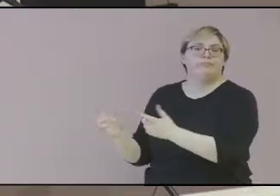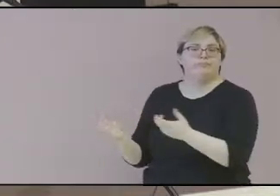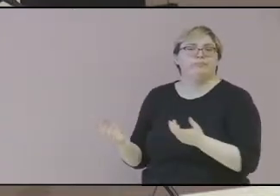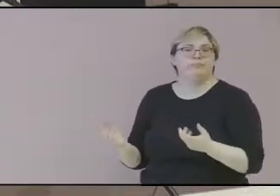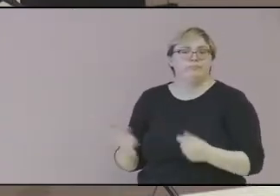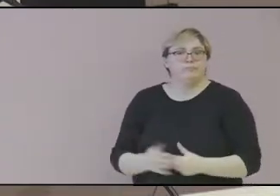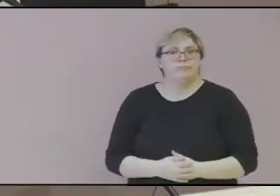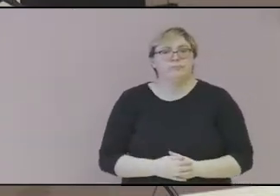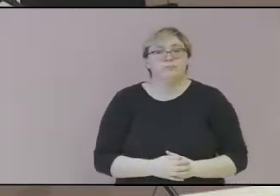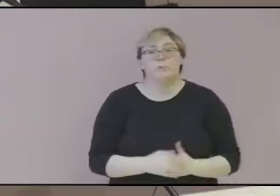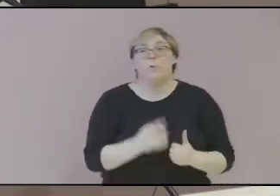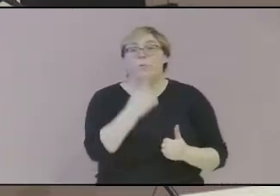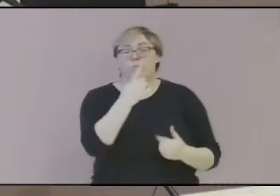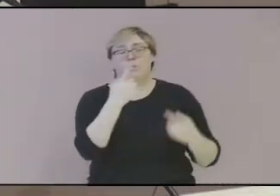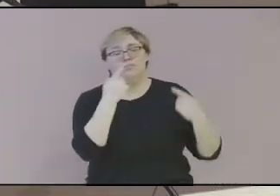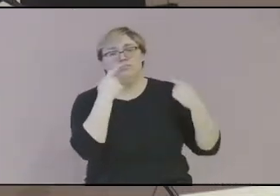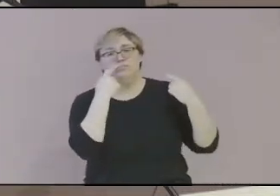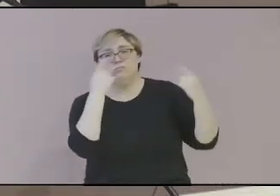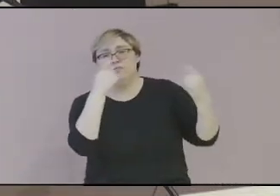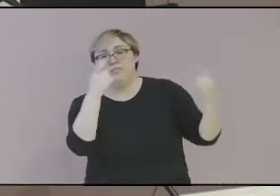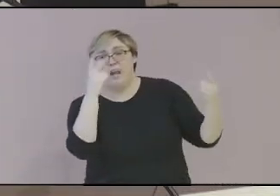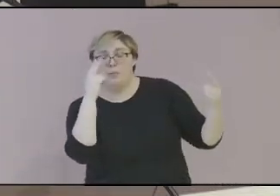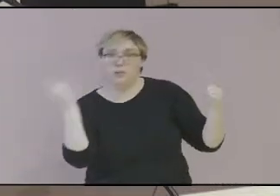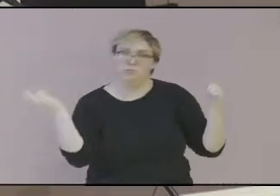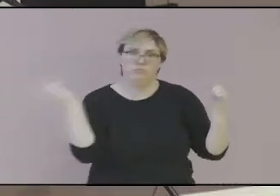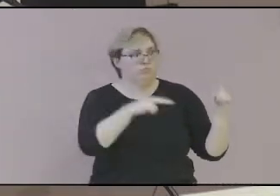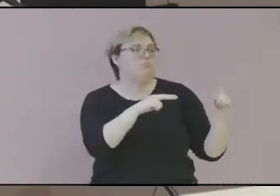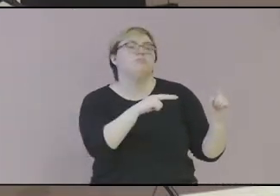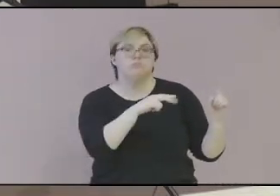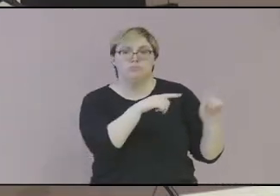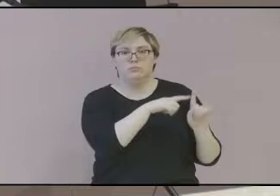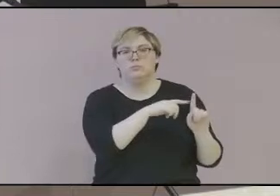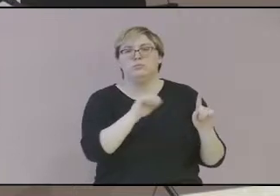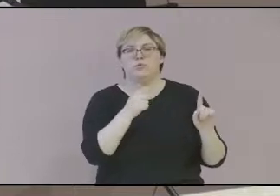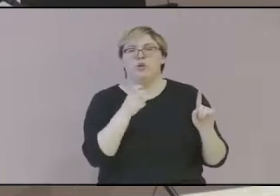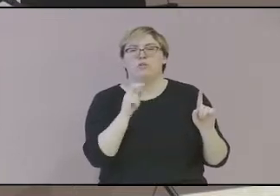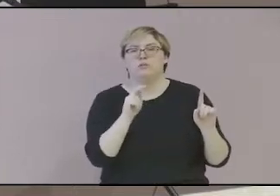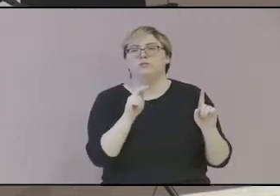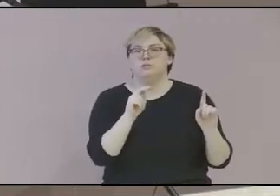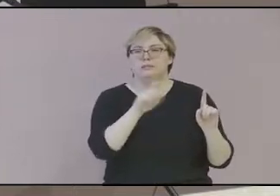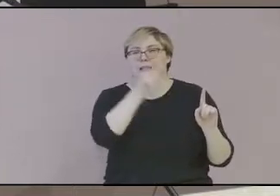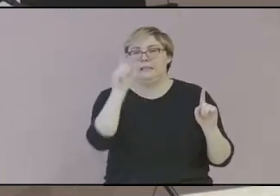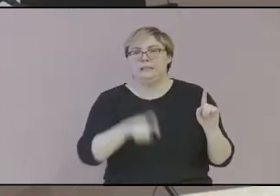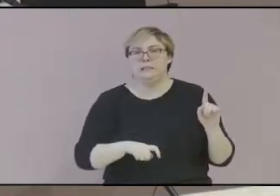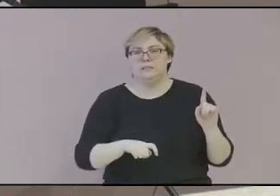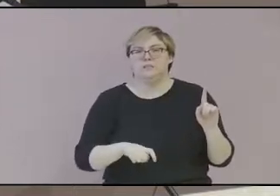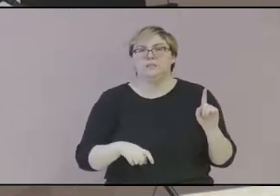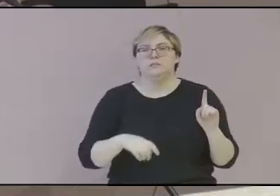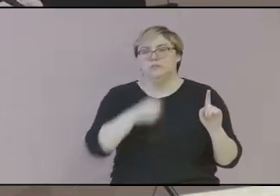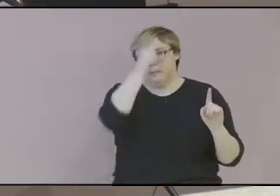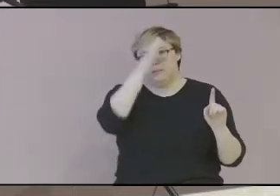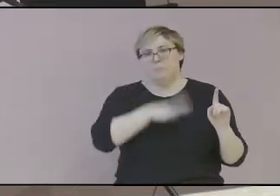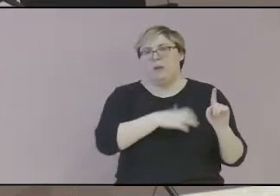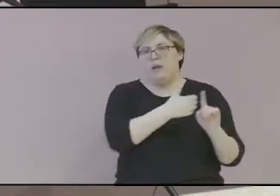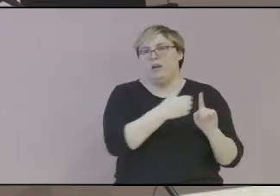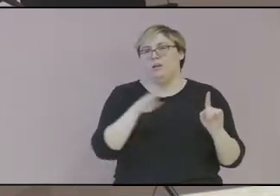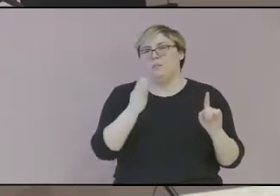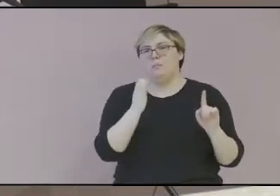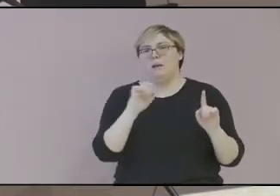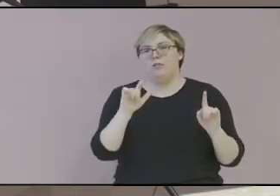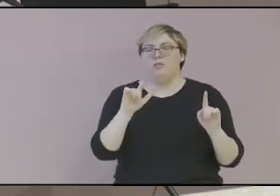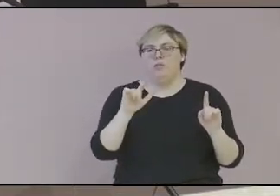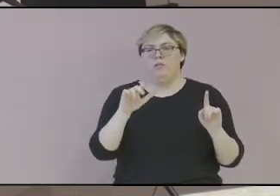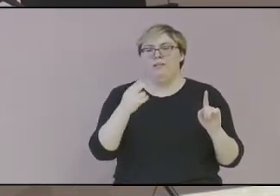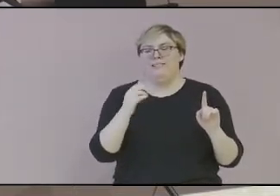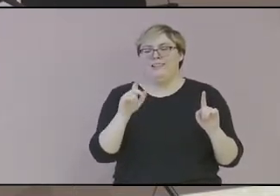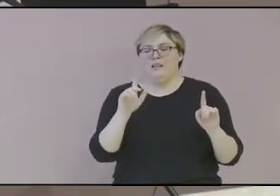early attention happened in Austin, Texas, when Michael Hickson, a Black man who had sustained a brain injury a few years